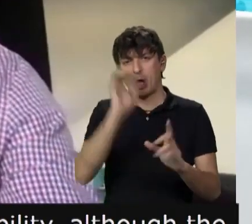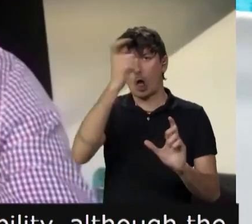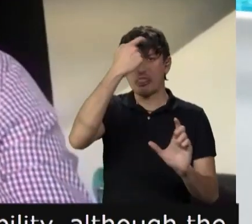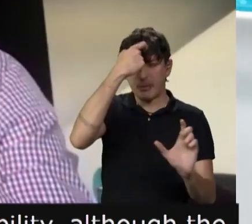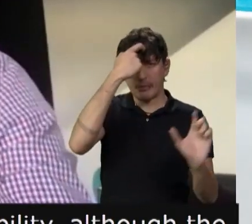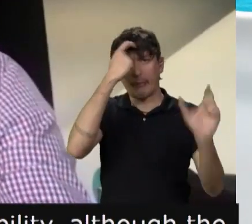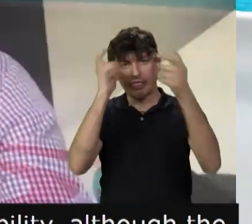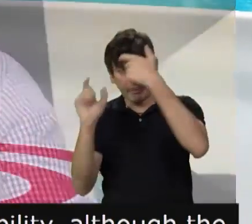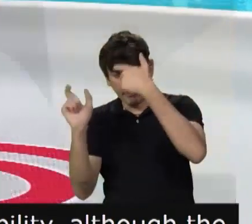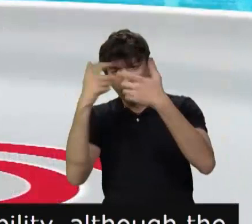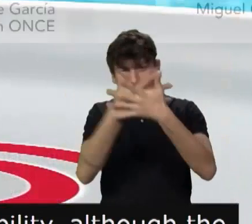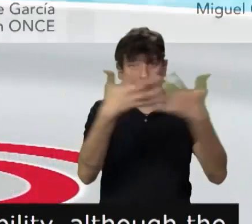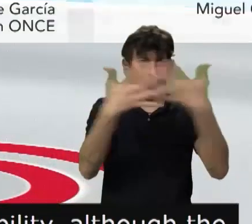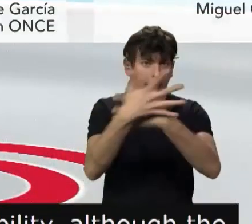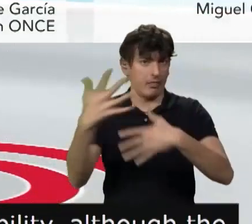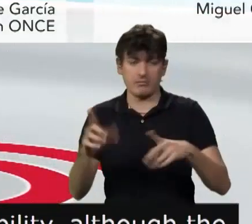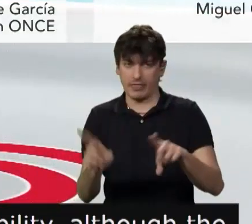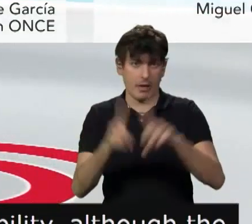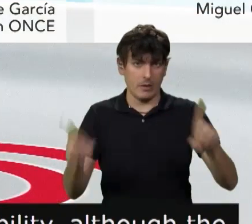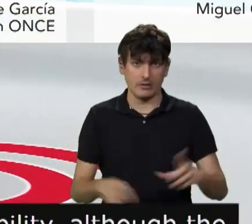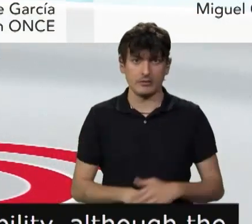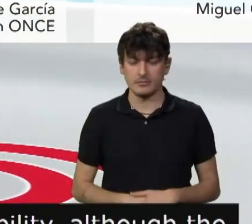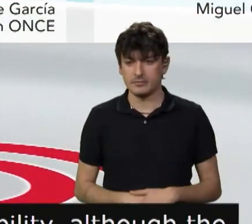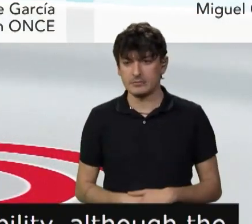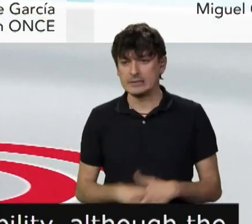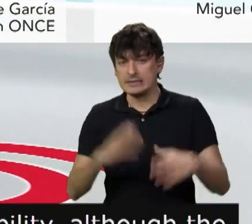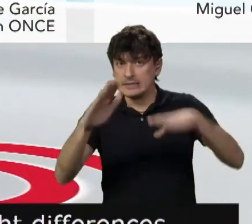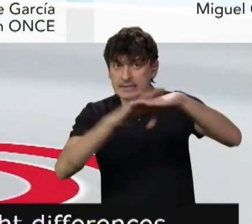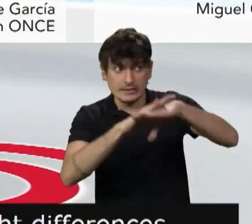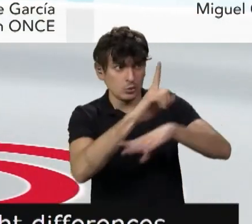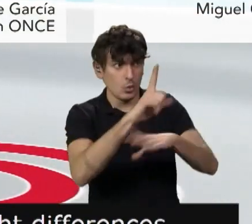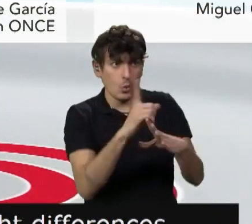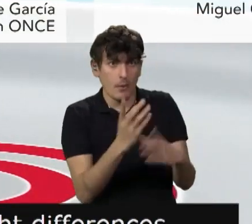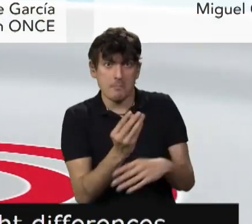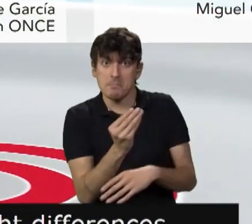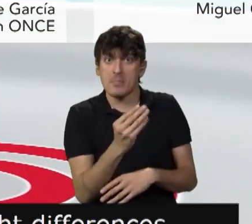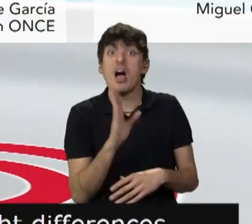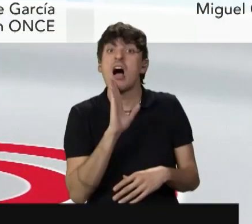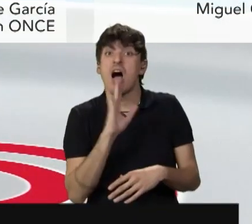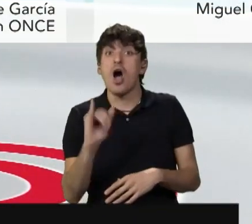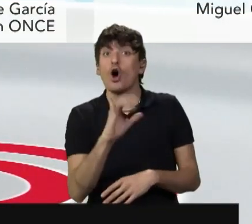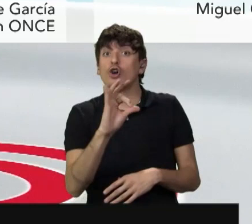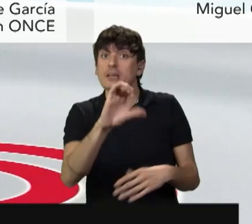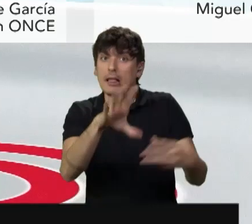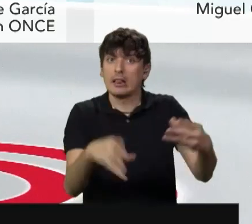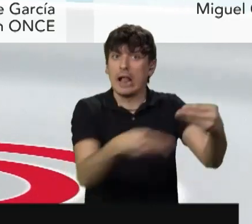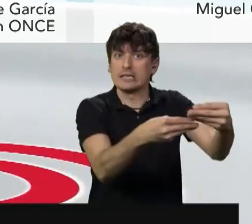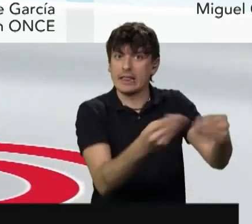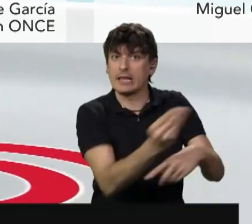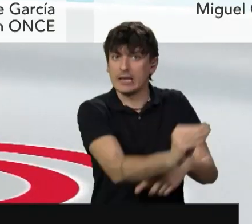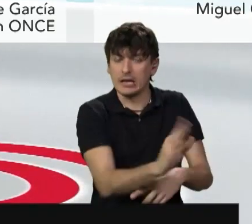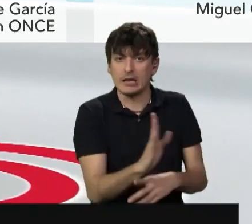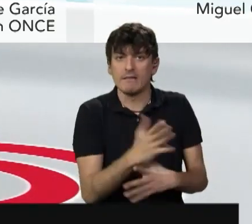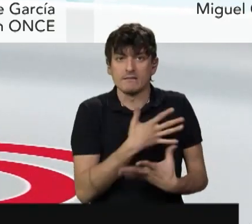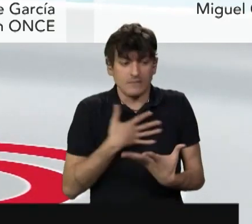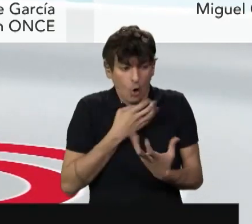and there might be slight differences between the concepts. Antonio, I would like to follow up on what Jose